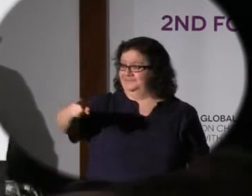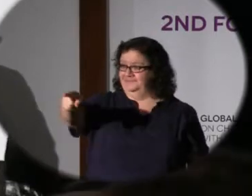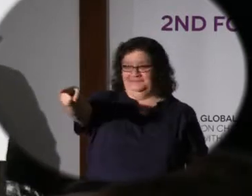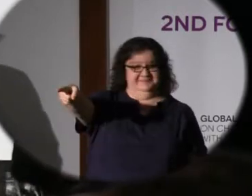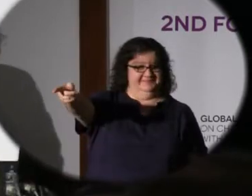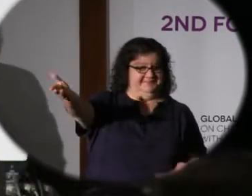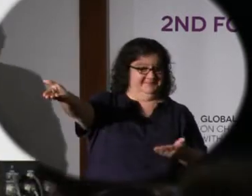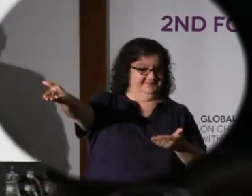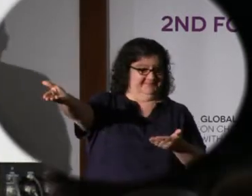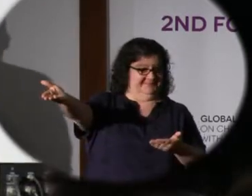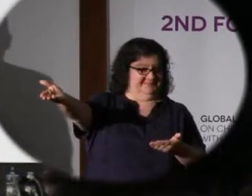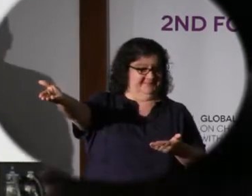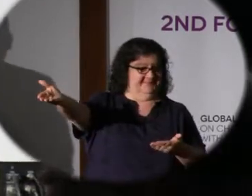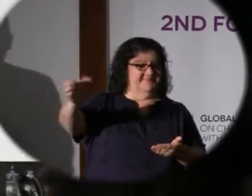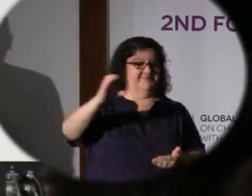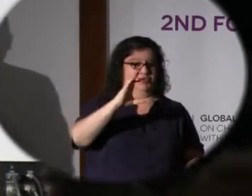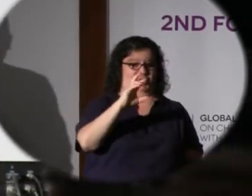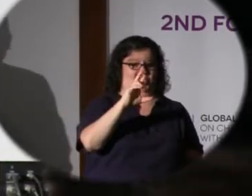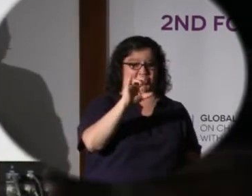There you are. Hey.